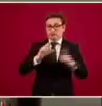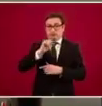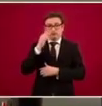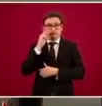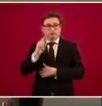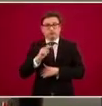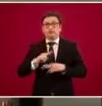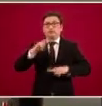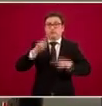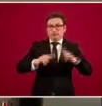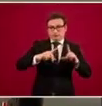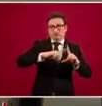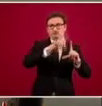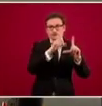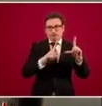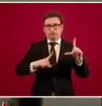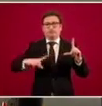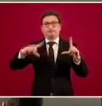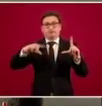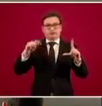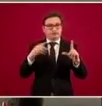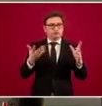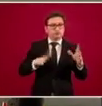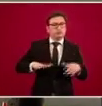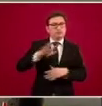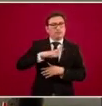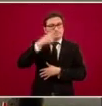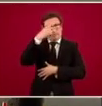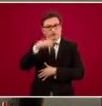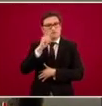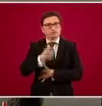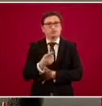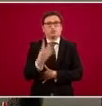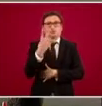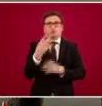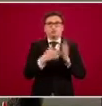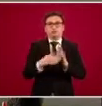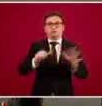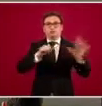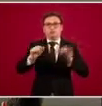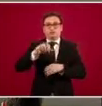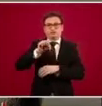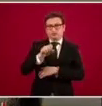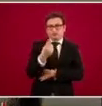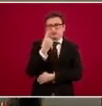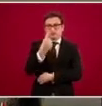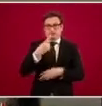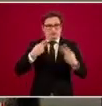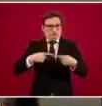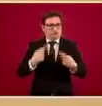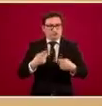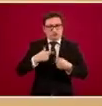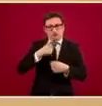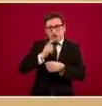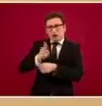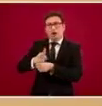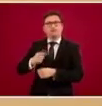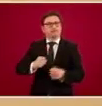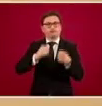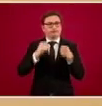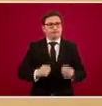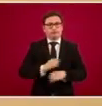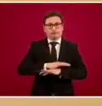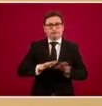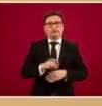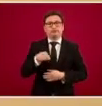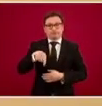Next slide, we can take a look at the updated Mexican situation. To this day, we